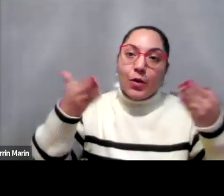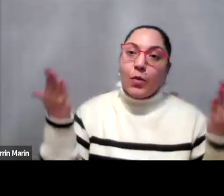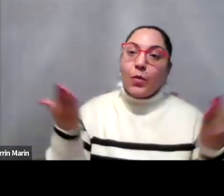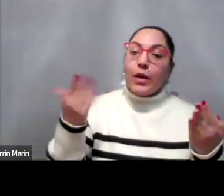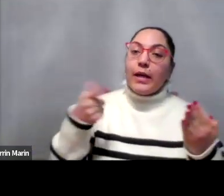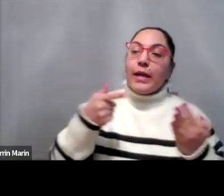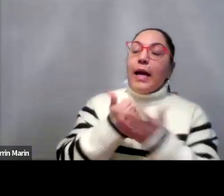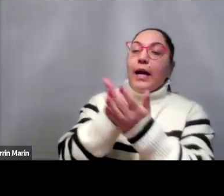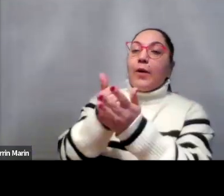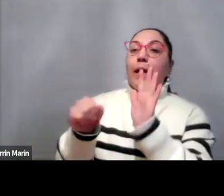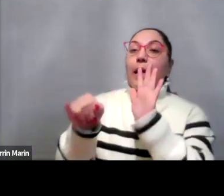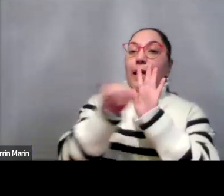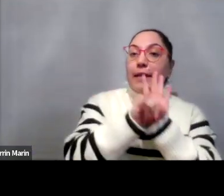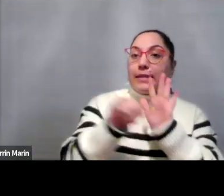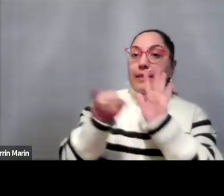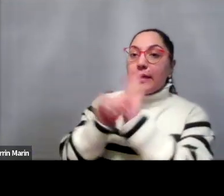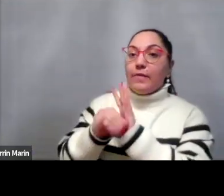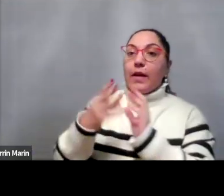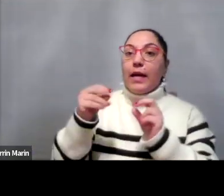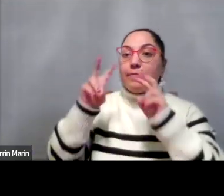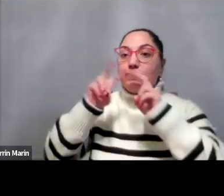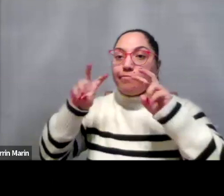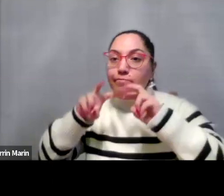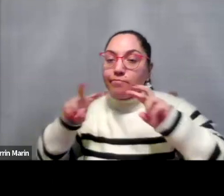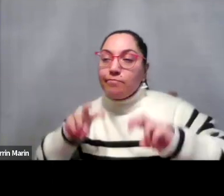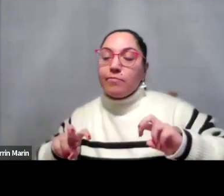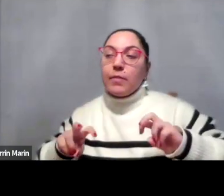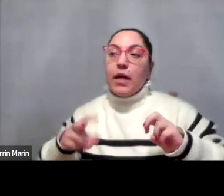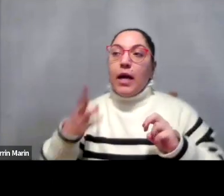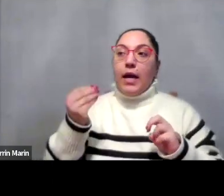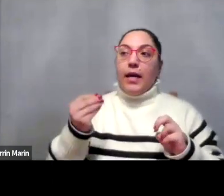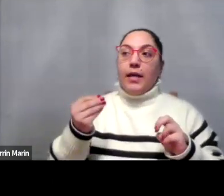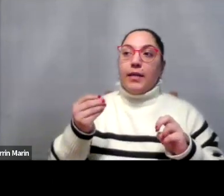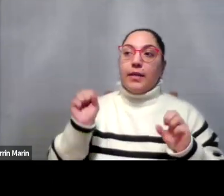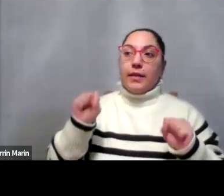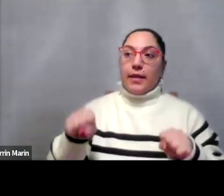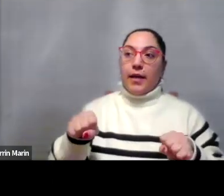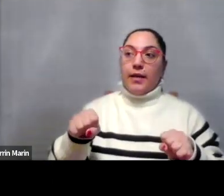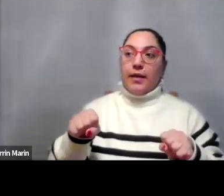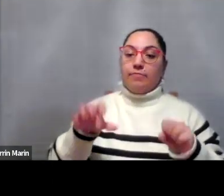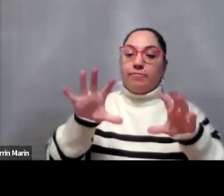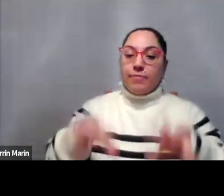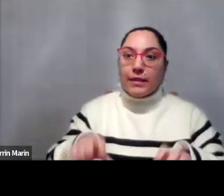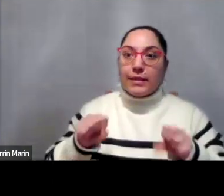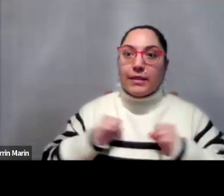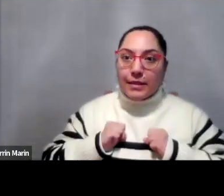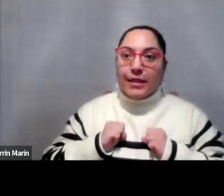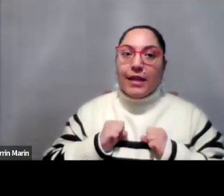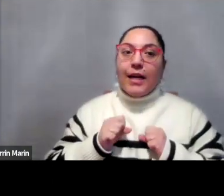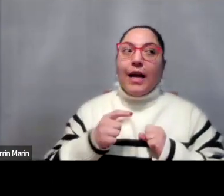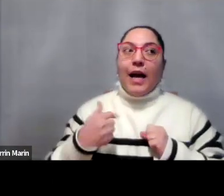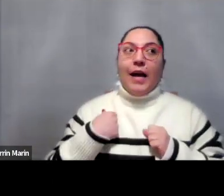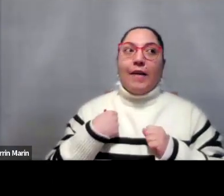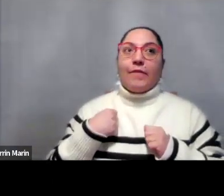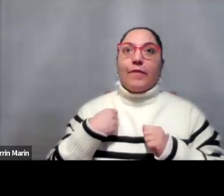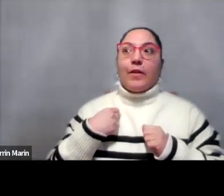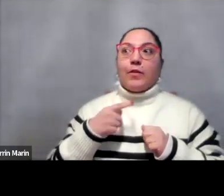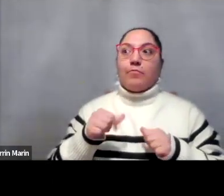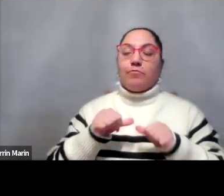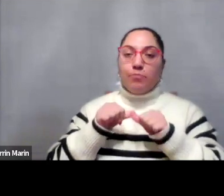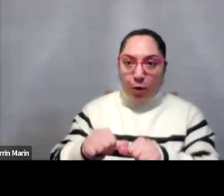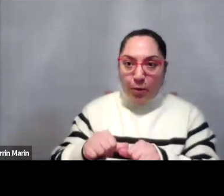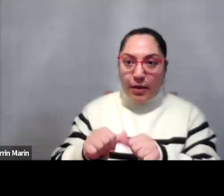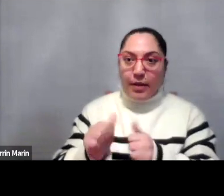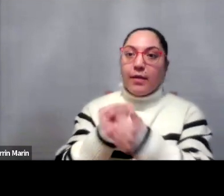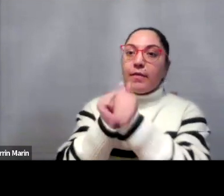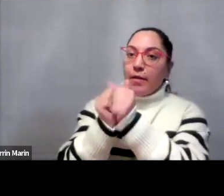people identify, explore, and obtain permanent competitive employment in the